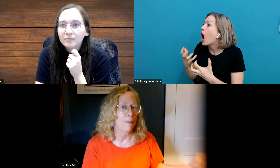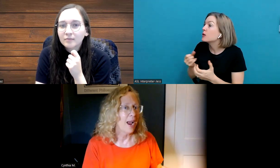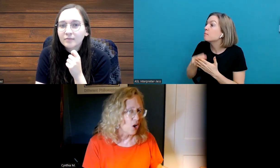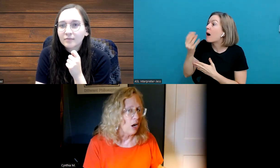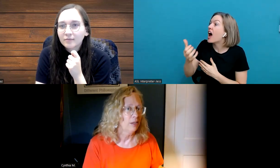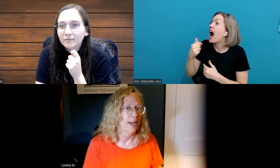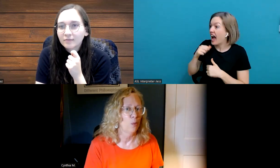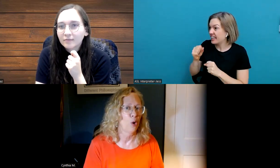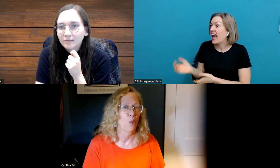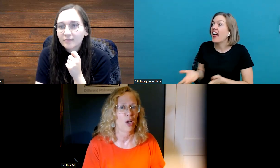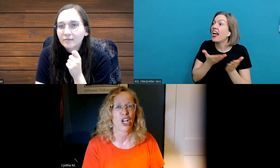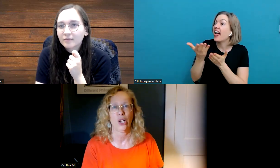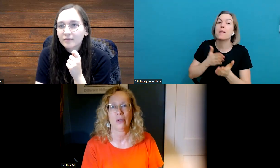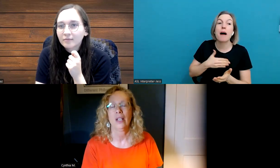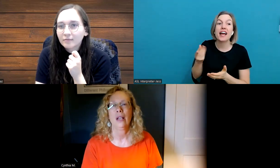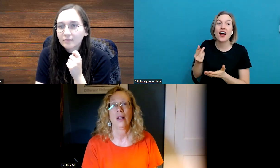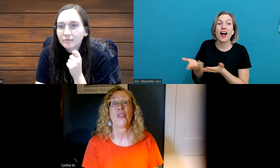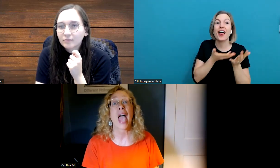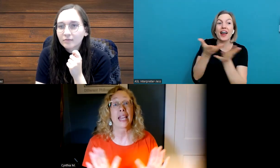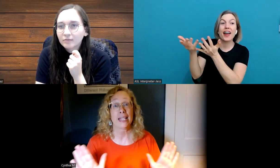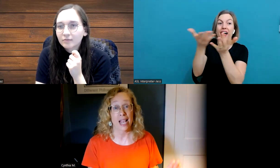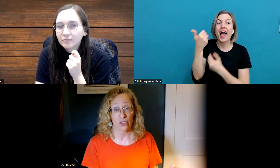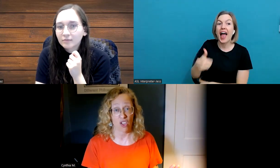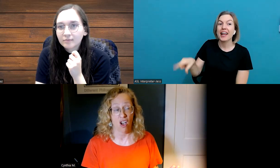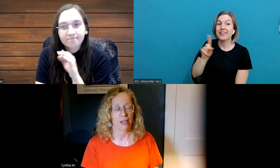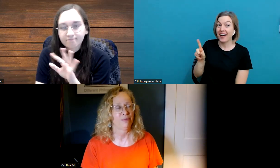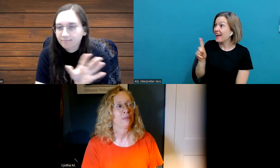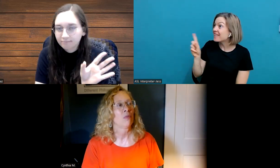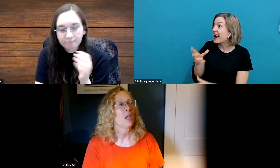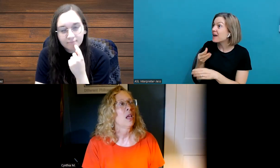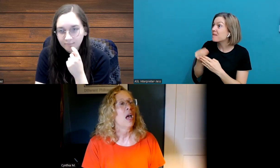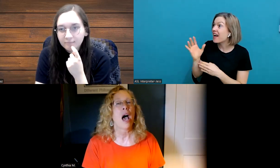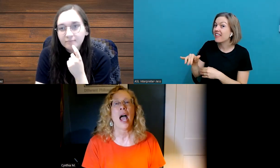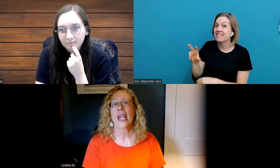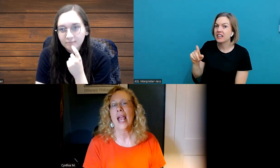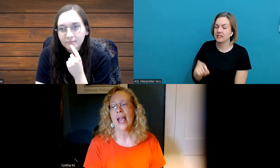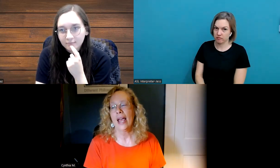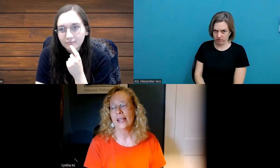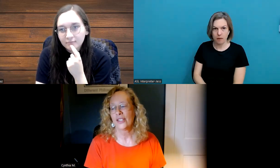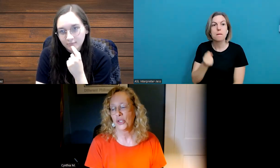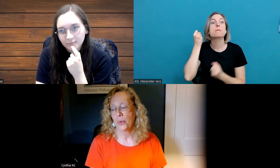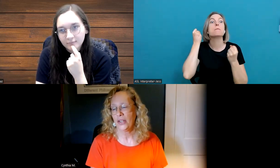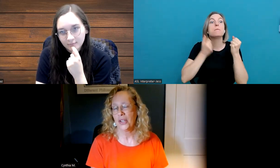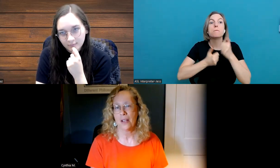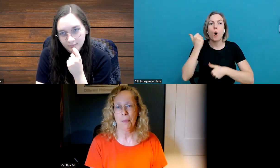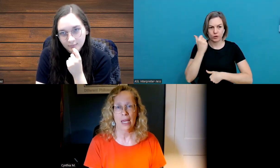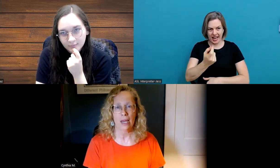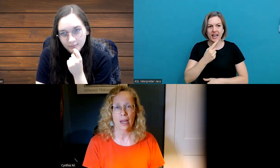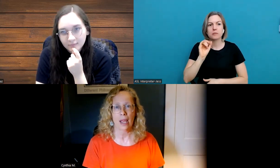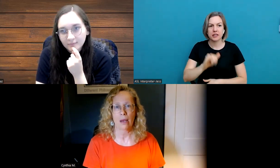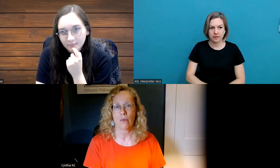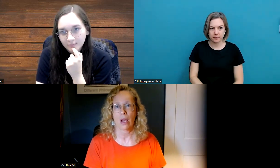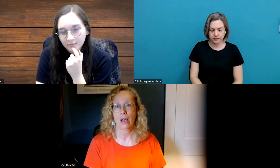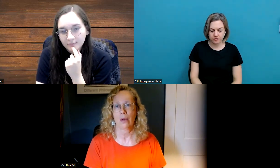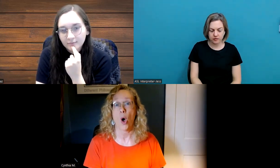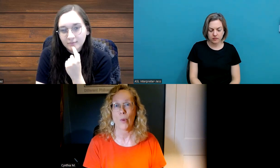take my dog anywhere I want to go. That gets asked a lot. I had a situation of being